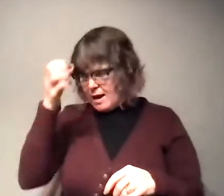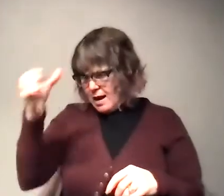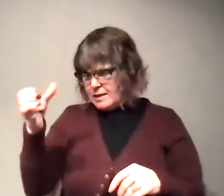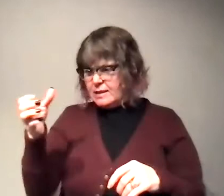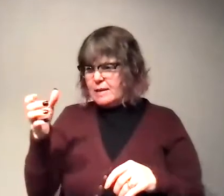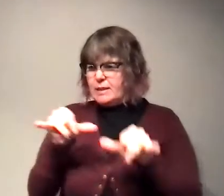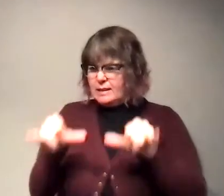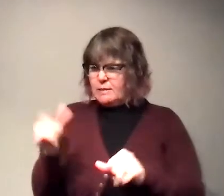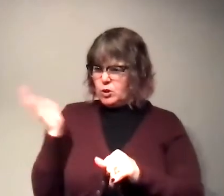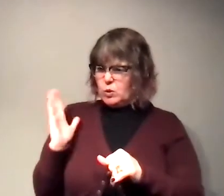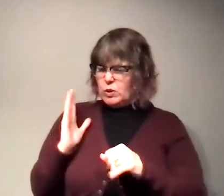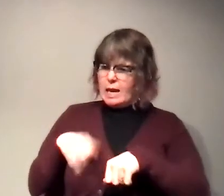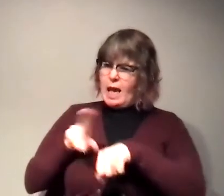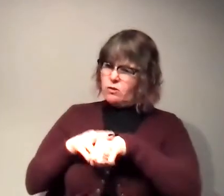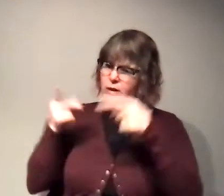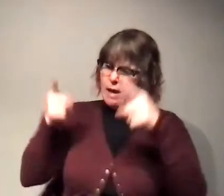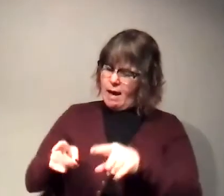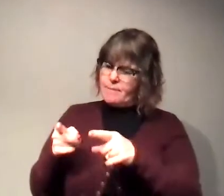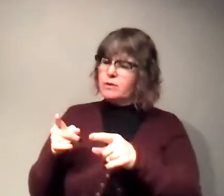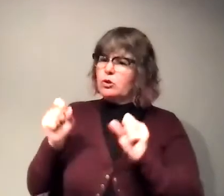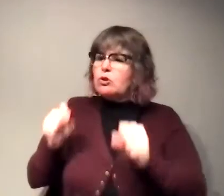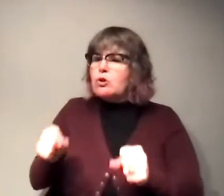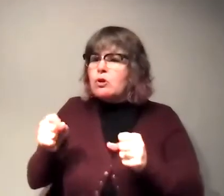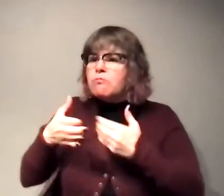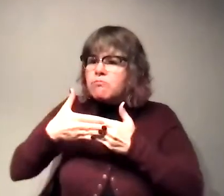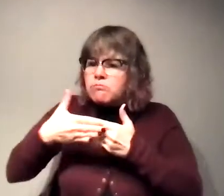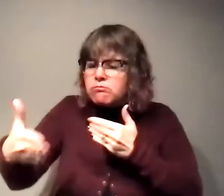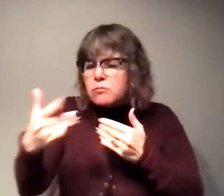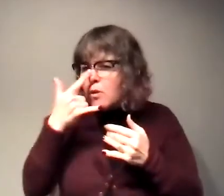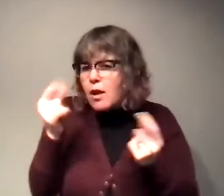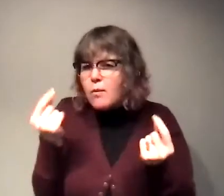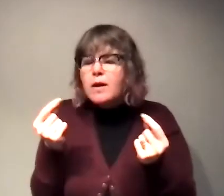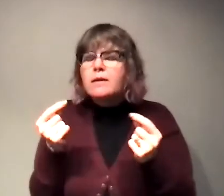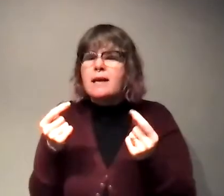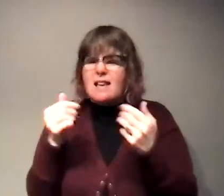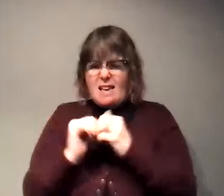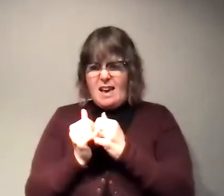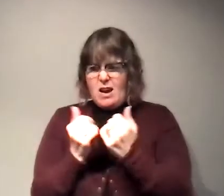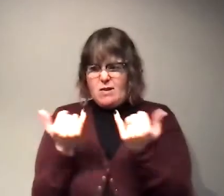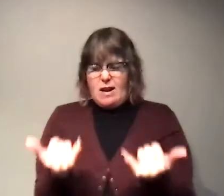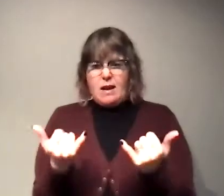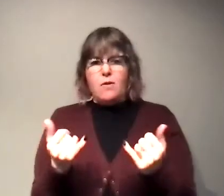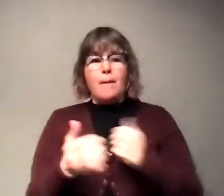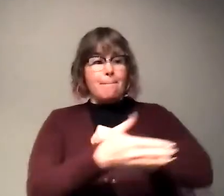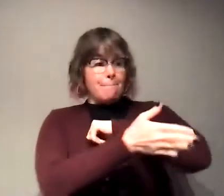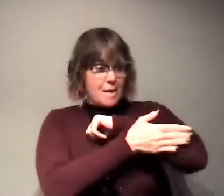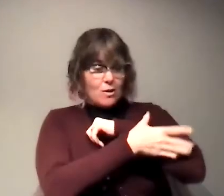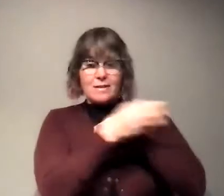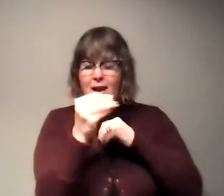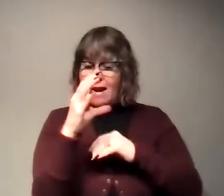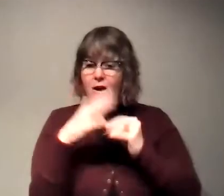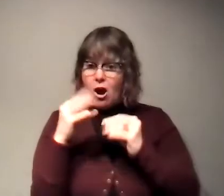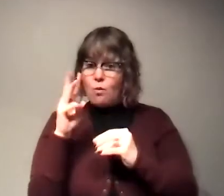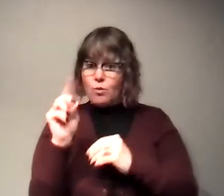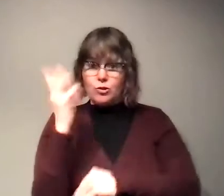system used to be naturally and maybe what it could be. And so to get it there, if we want both beavers and cottonwoods, then probably